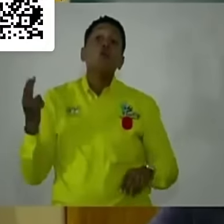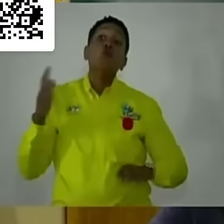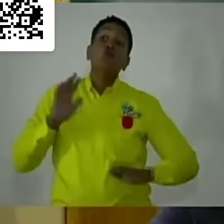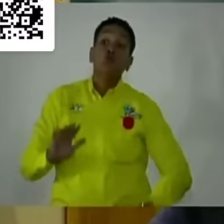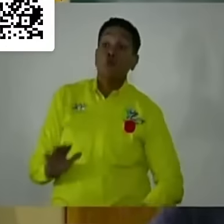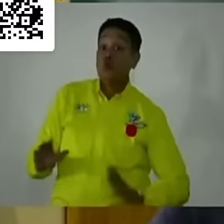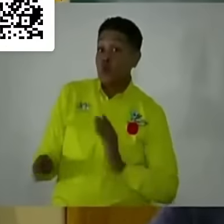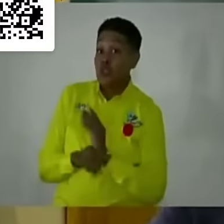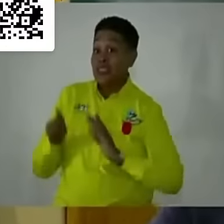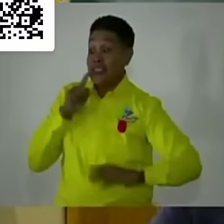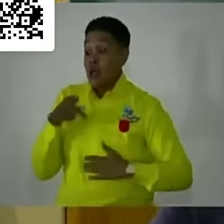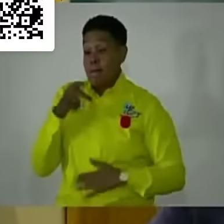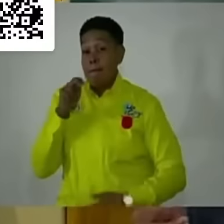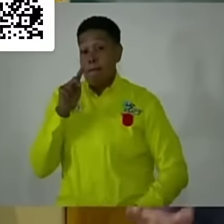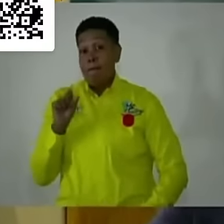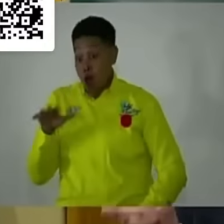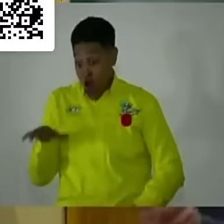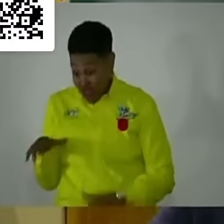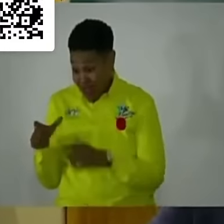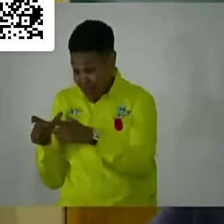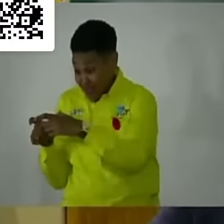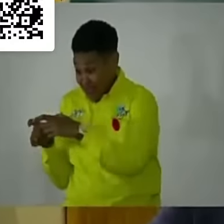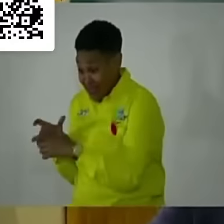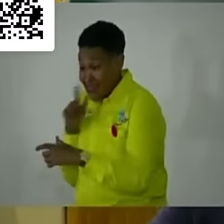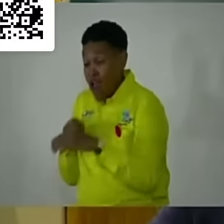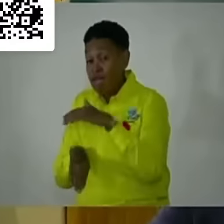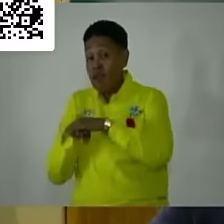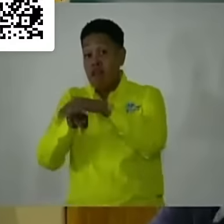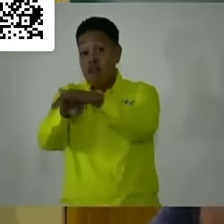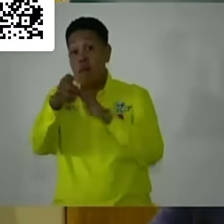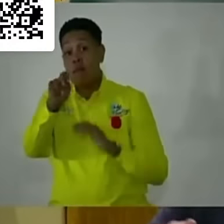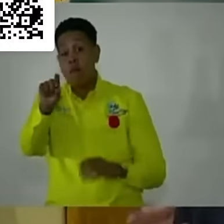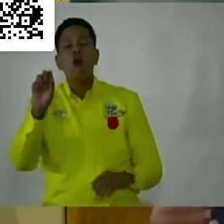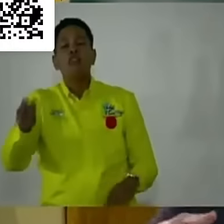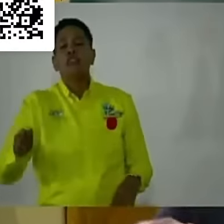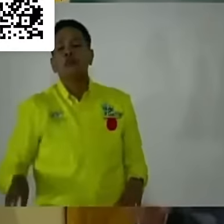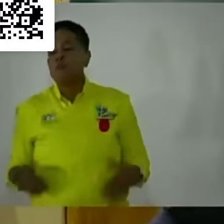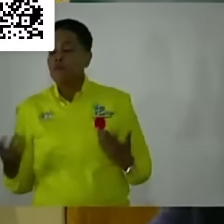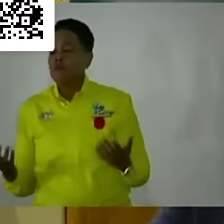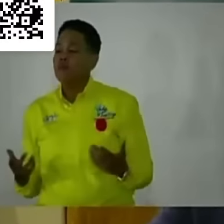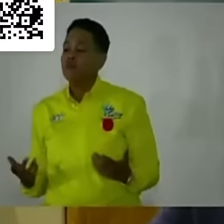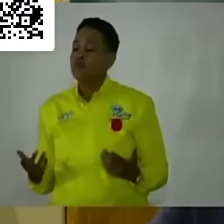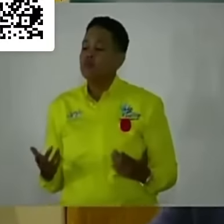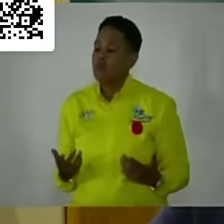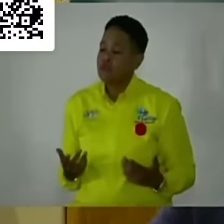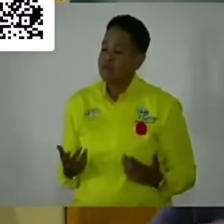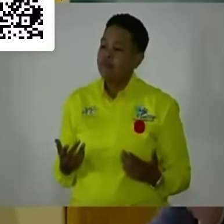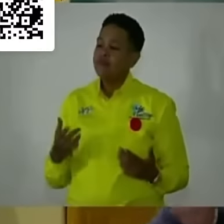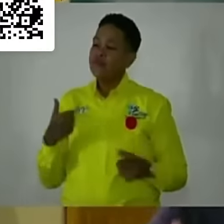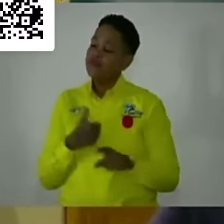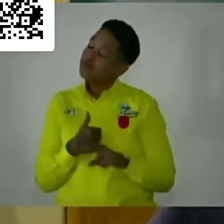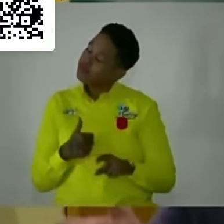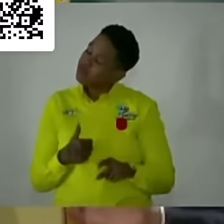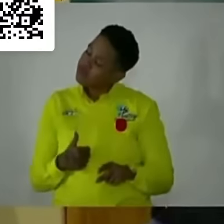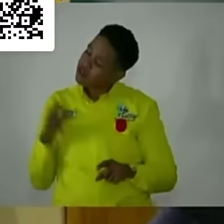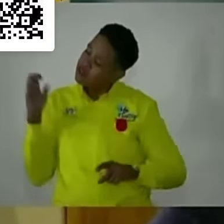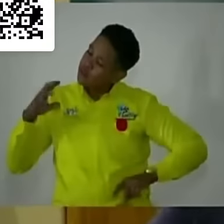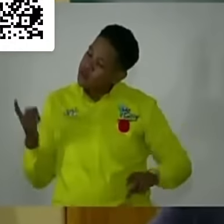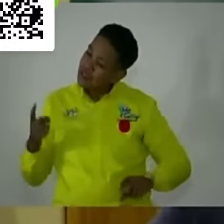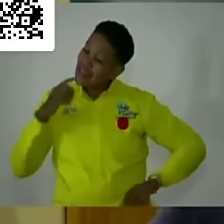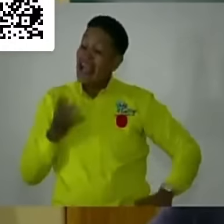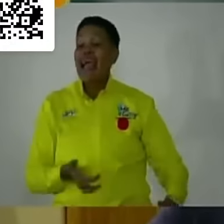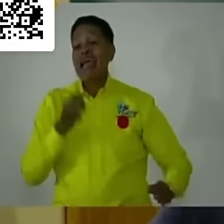the ponds. Instead of filling the ponds, put in pond liners and then get